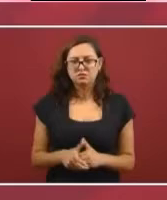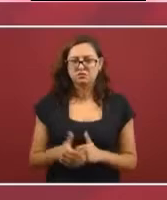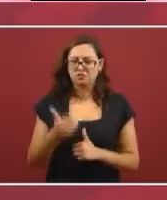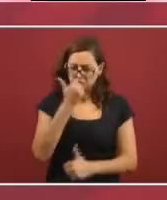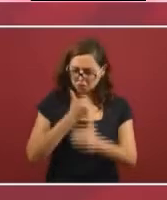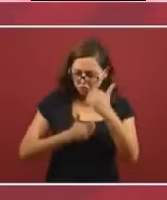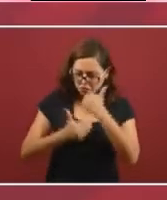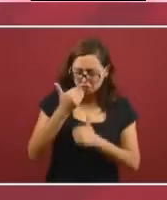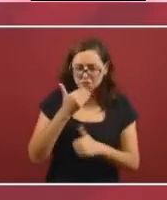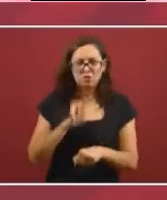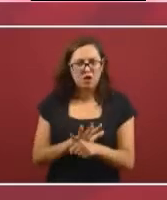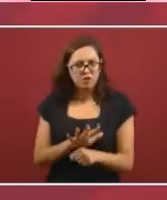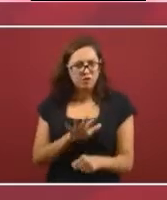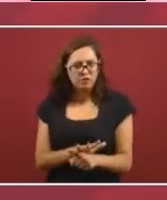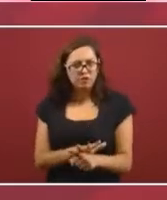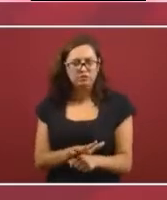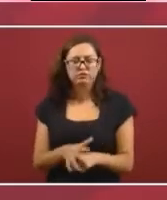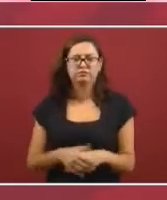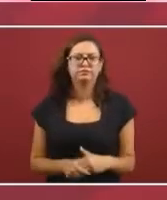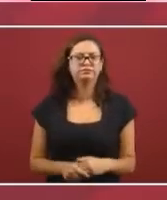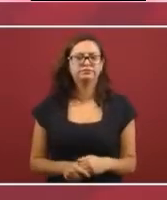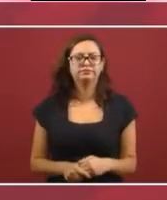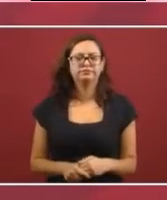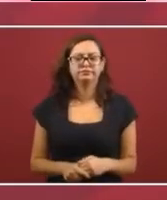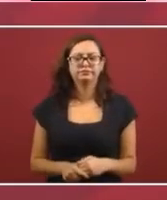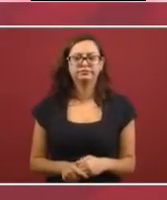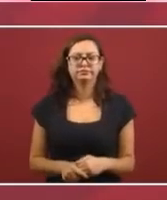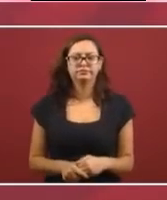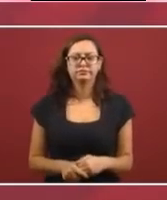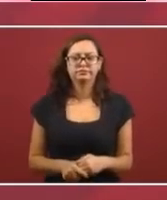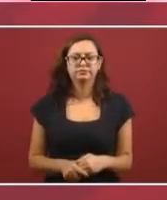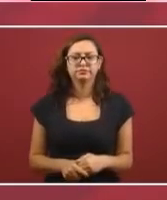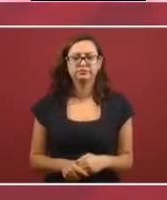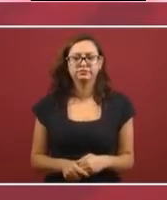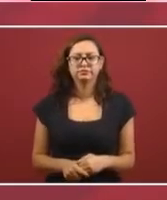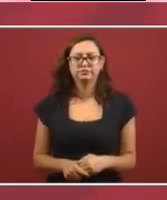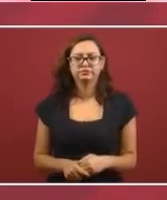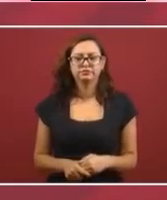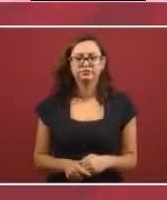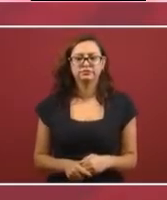With good nutrition. No significa